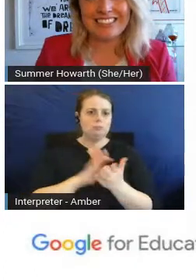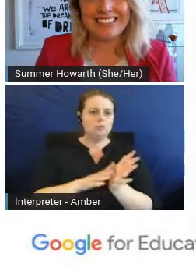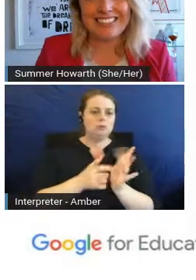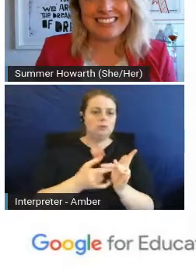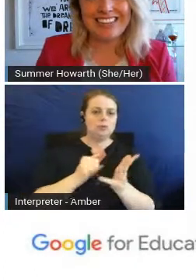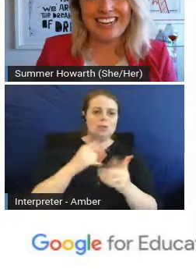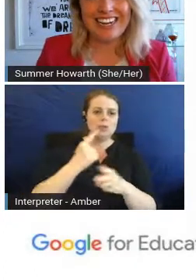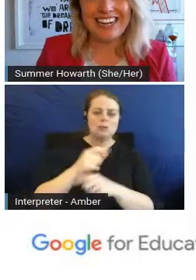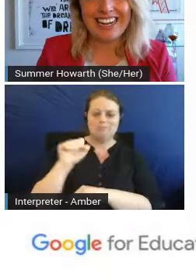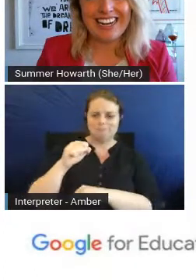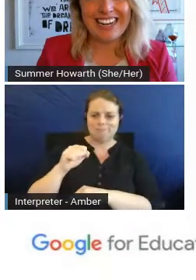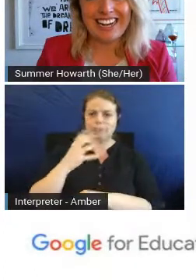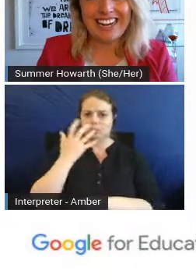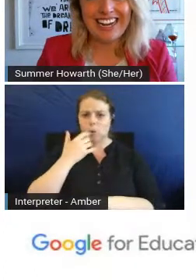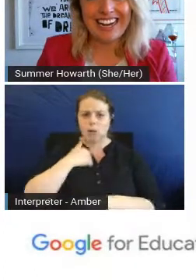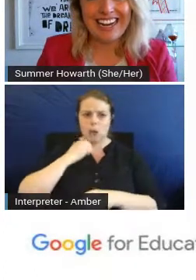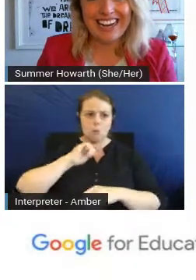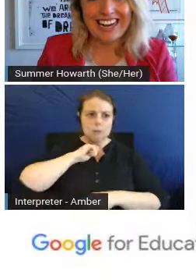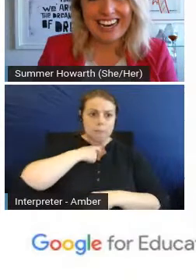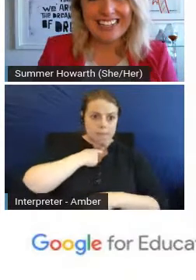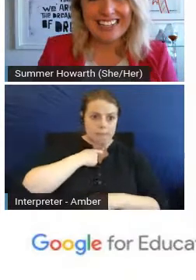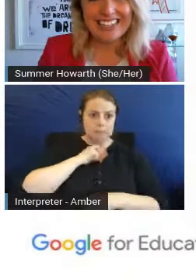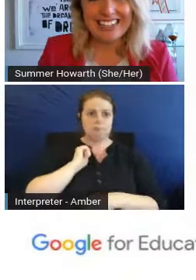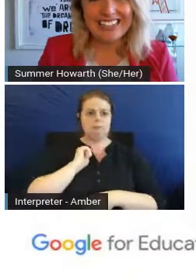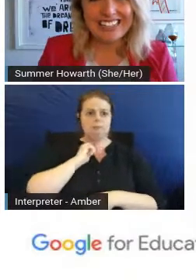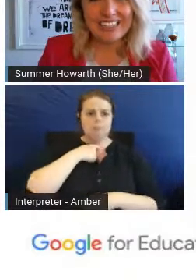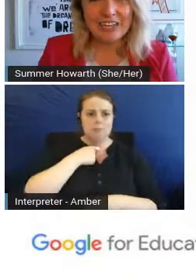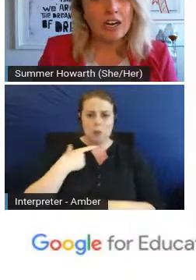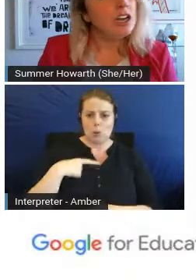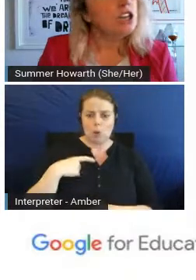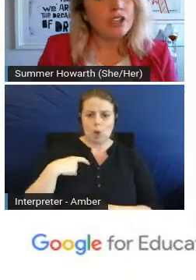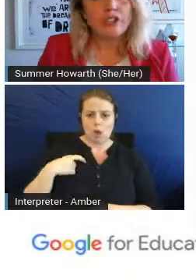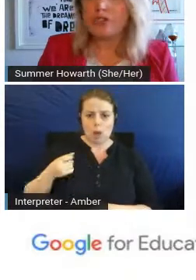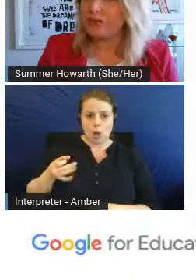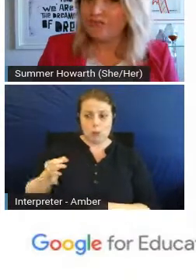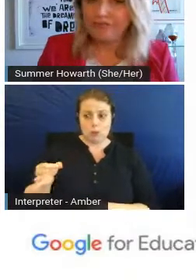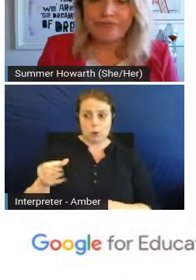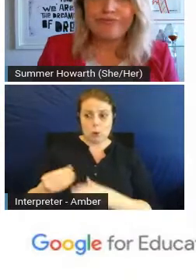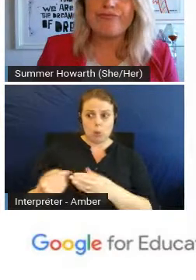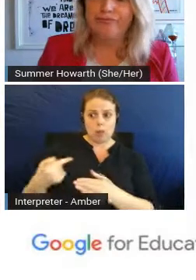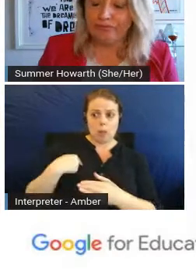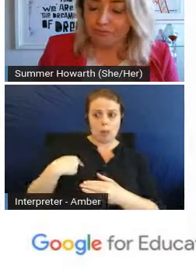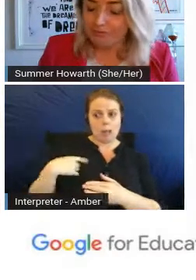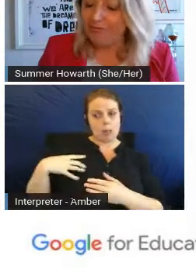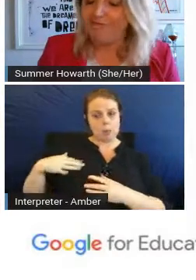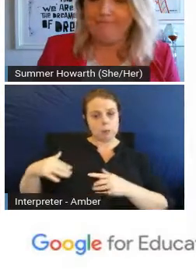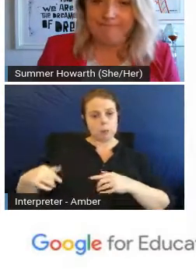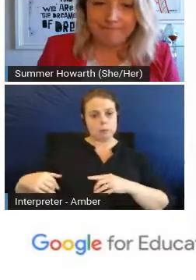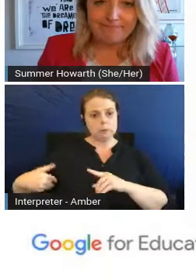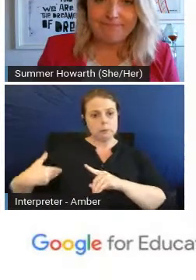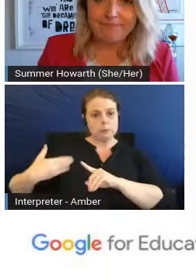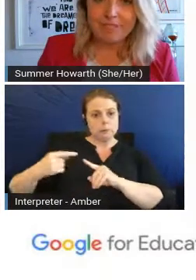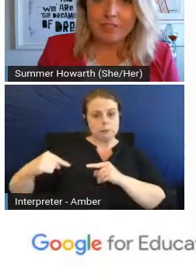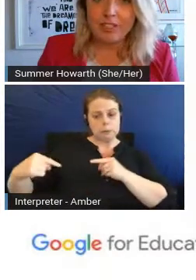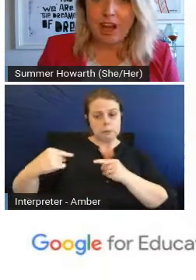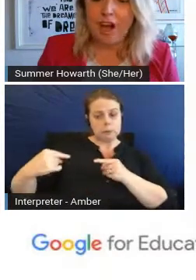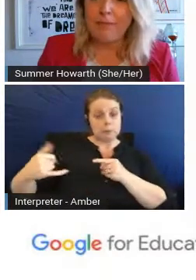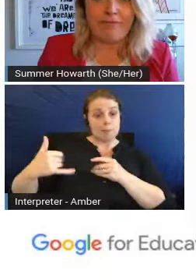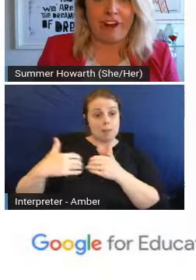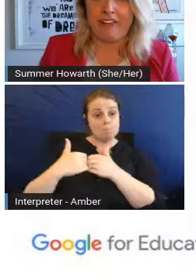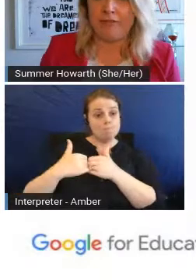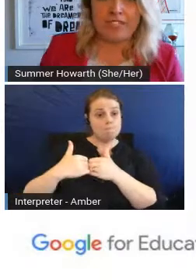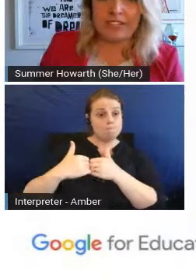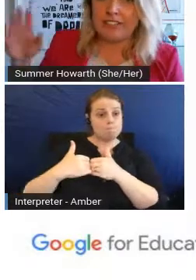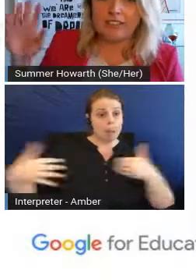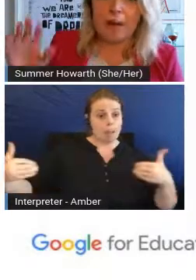my microphone somewhere there as well, because the dog and I are going to get to a point where we may have to go our separate ways.